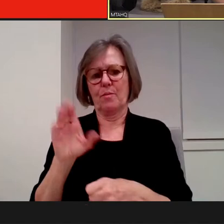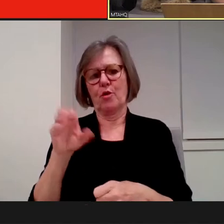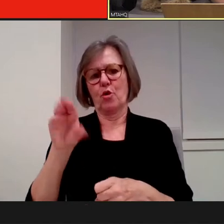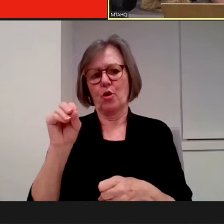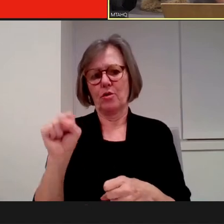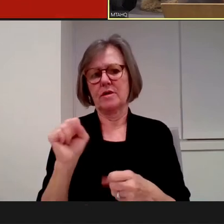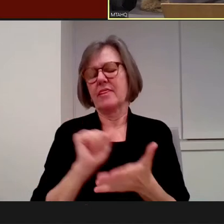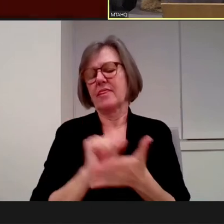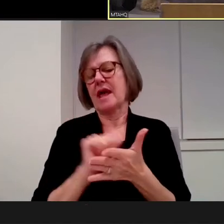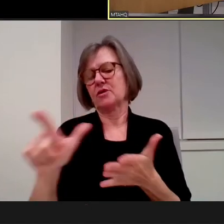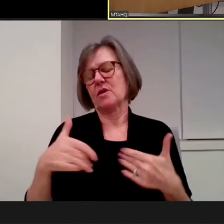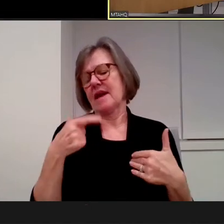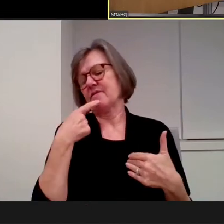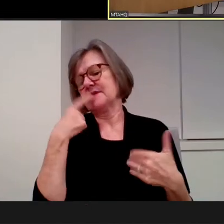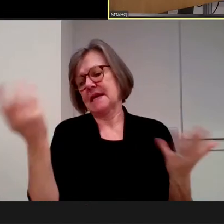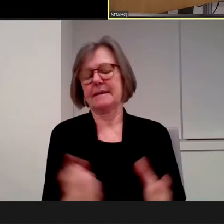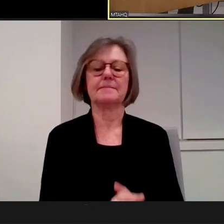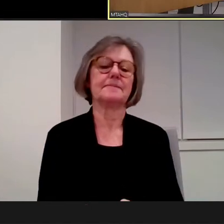say.